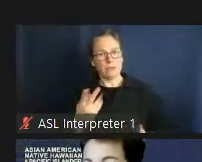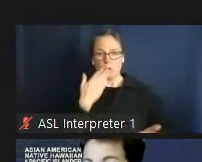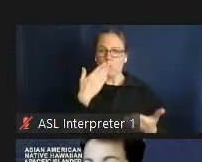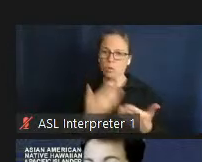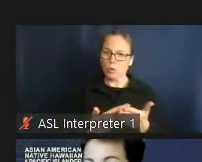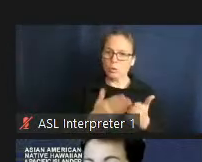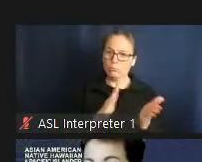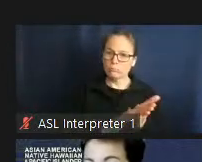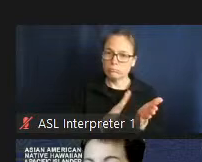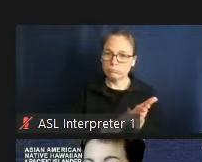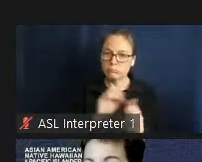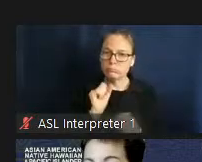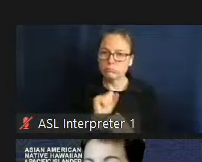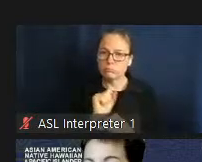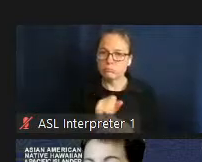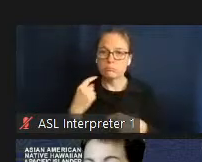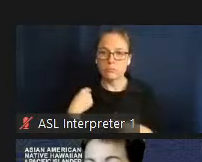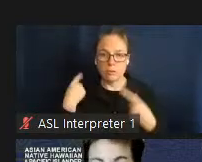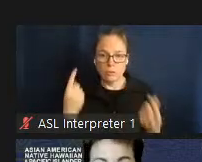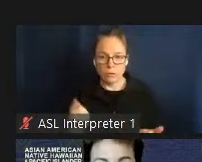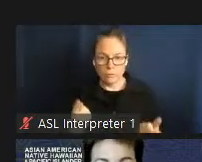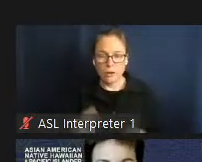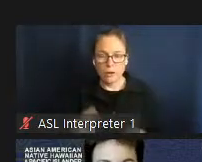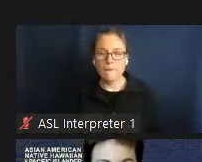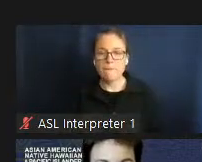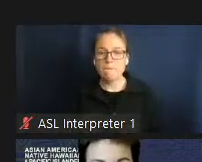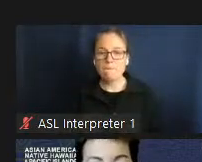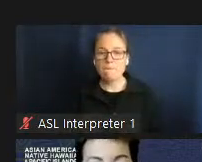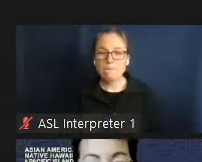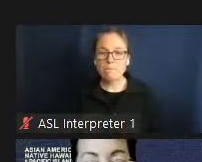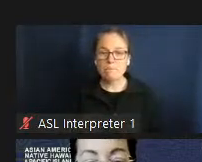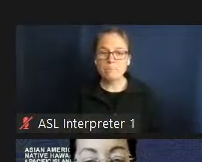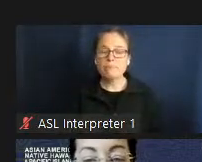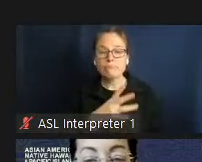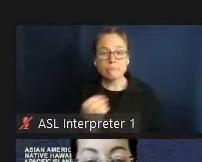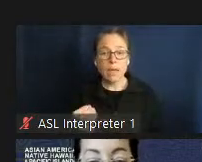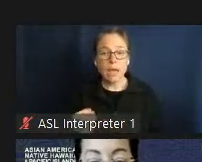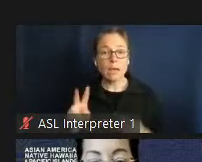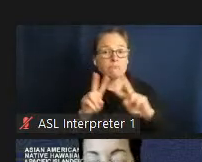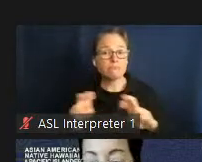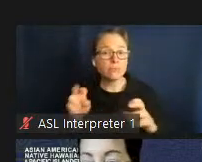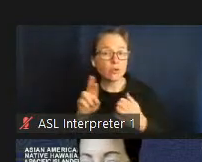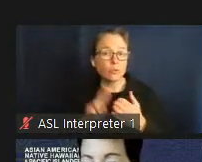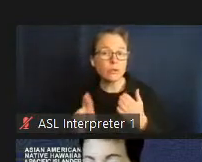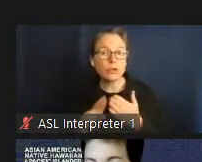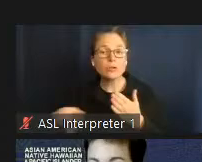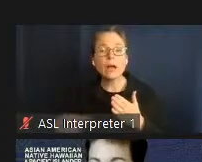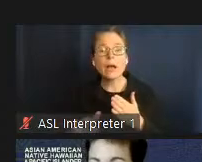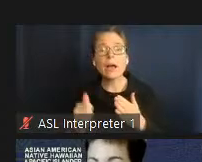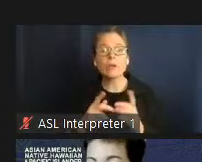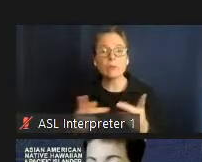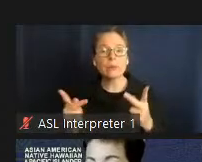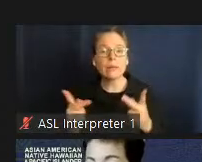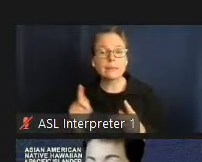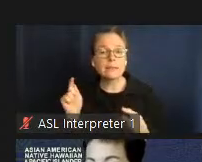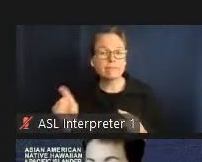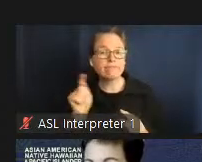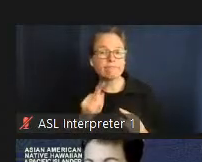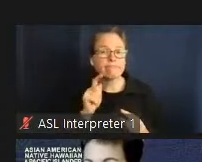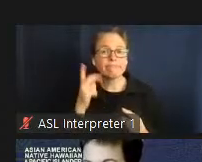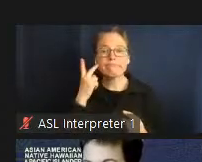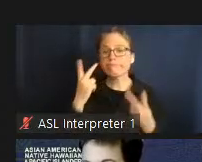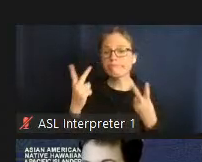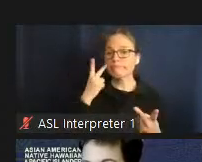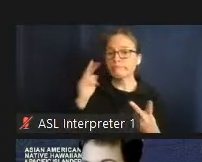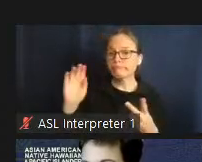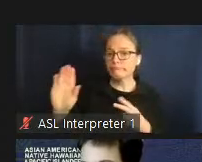on. And then to look at the research and other jurisdictions to see how other